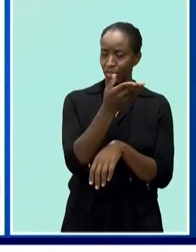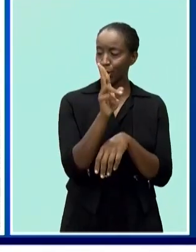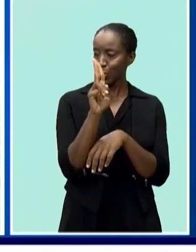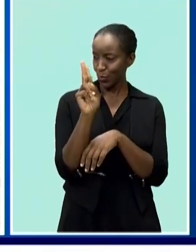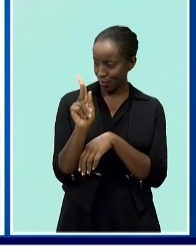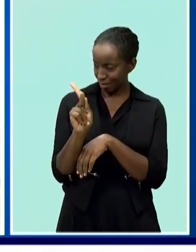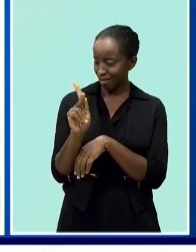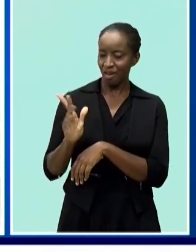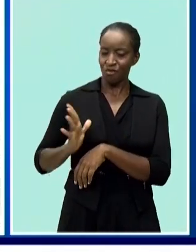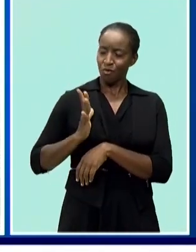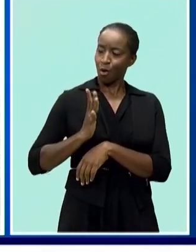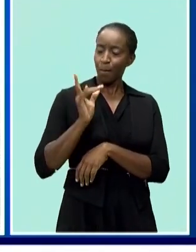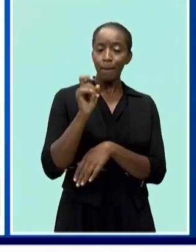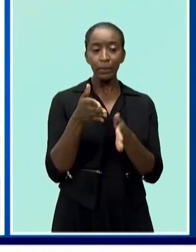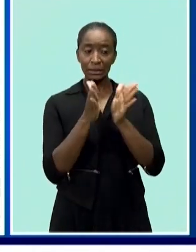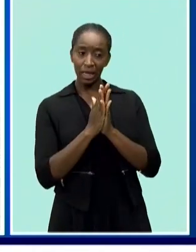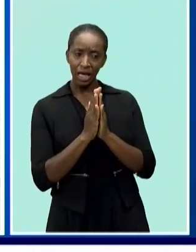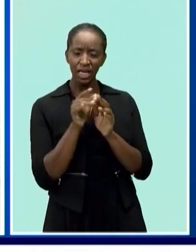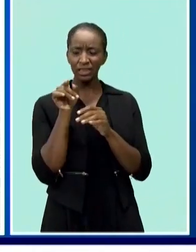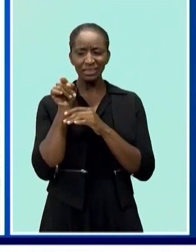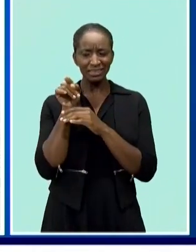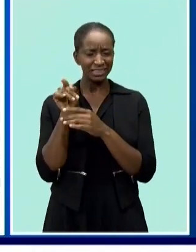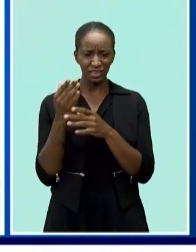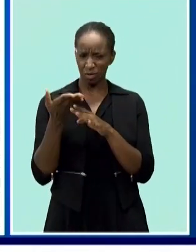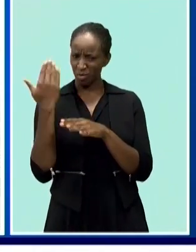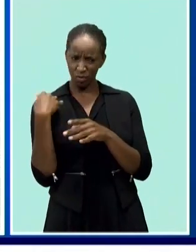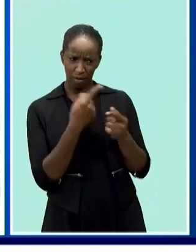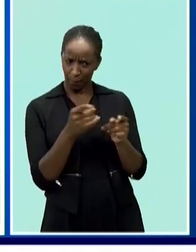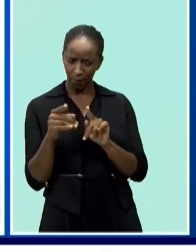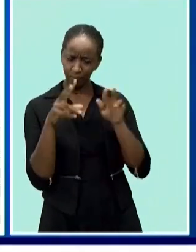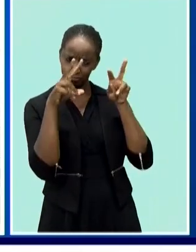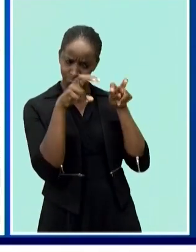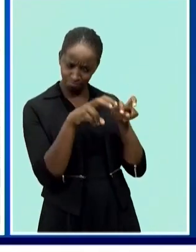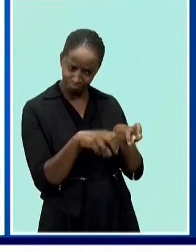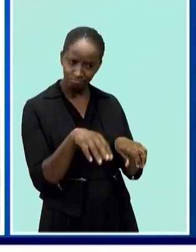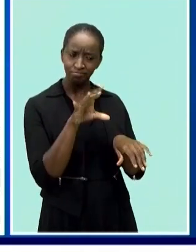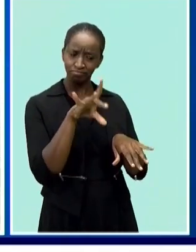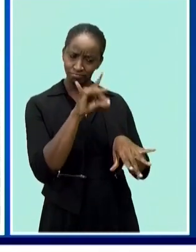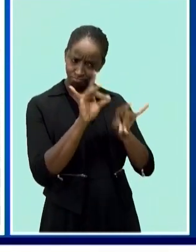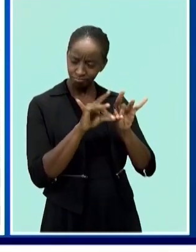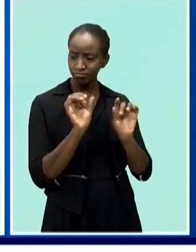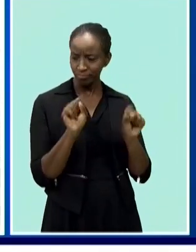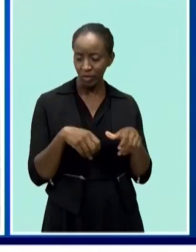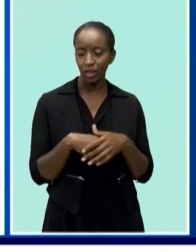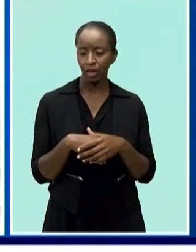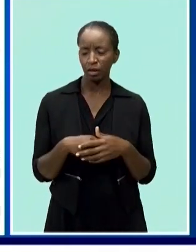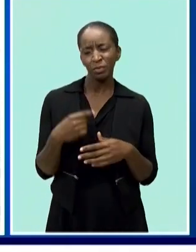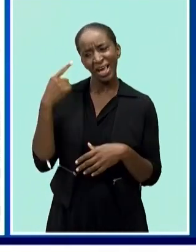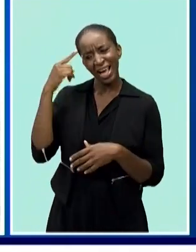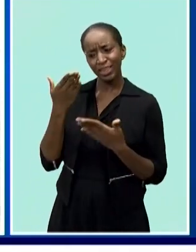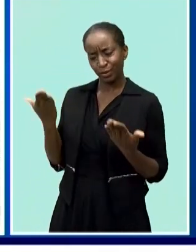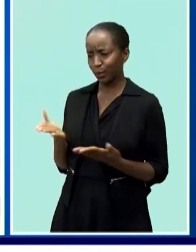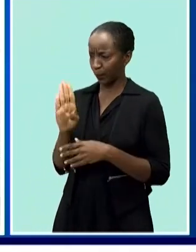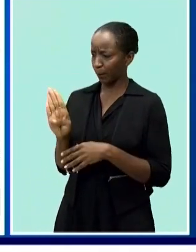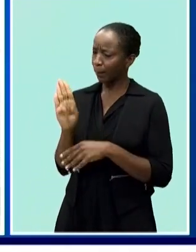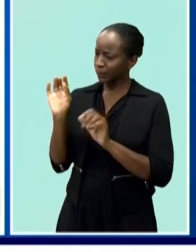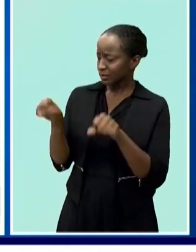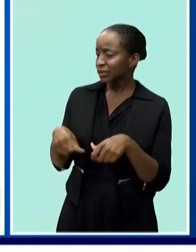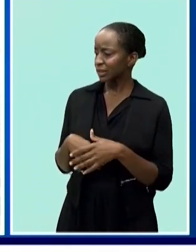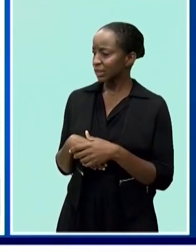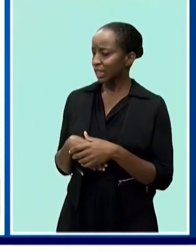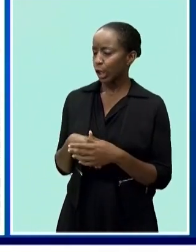as I said, in the absence of that, Barbados, 166 square miles. I think that, I think it can work in Barbados. I think we should have some